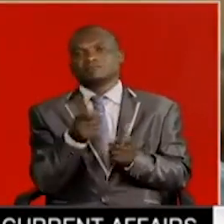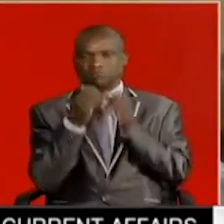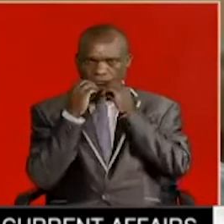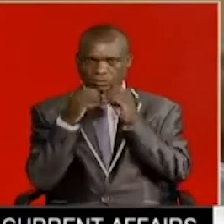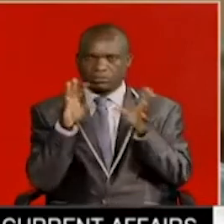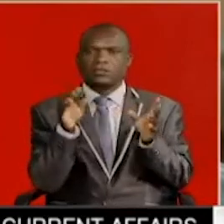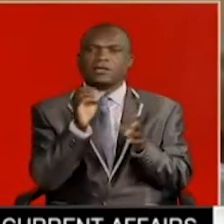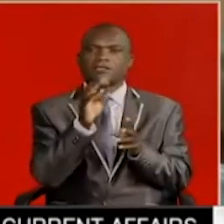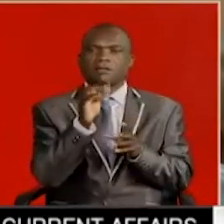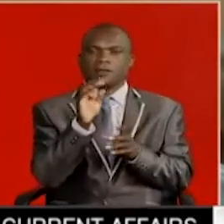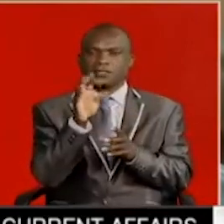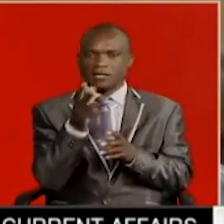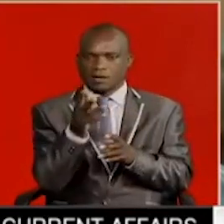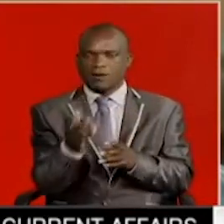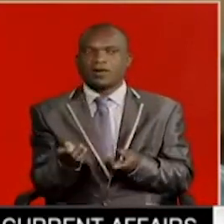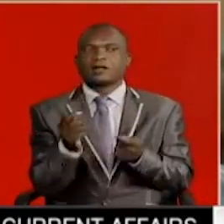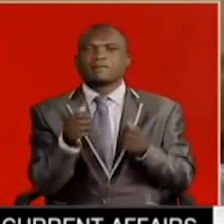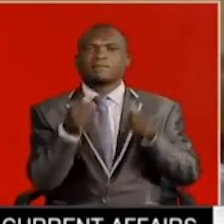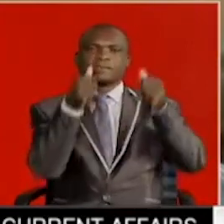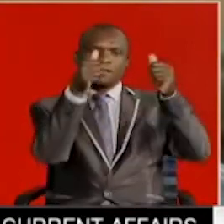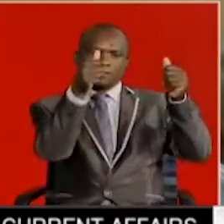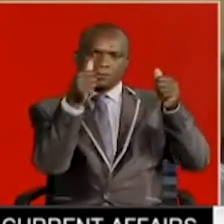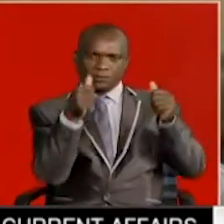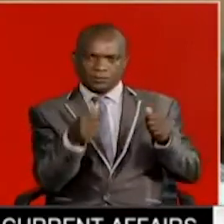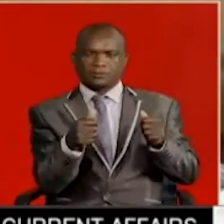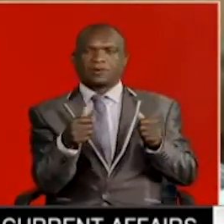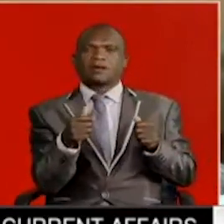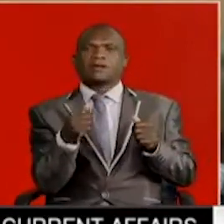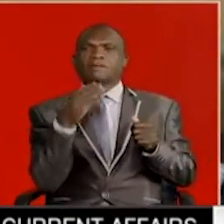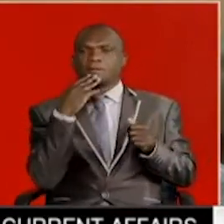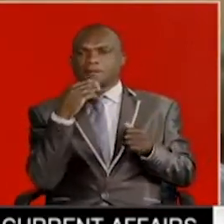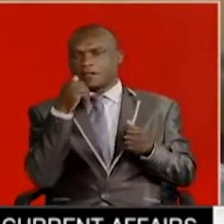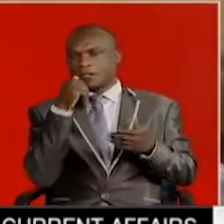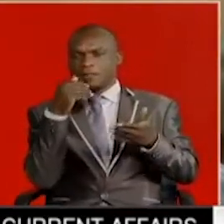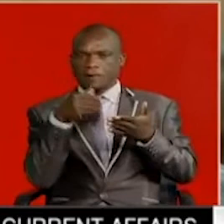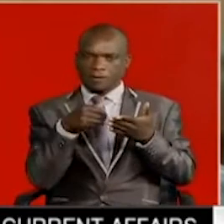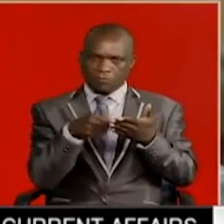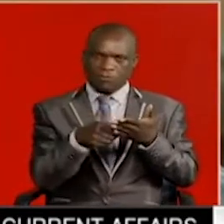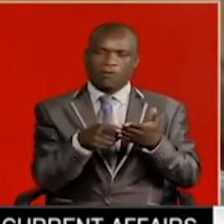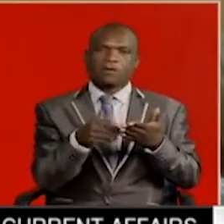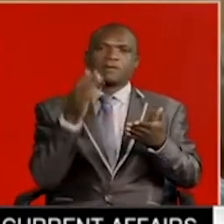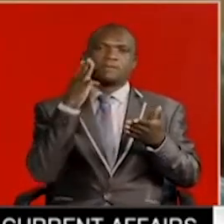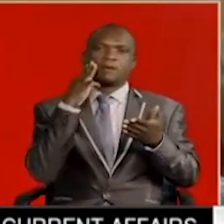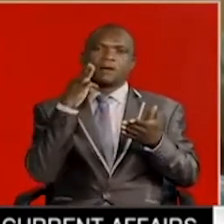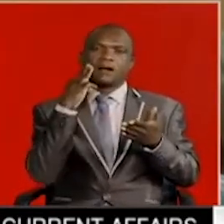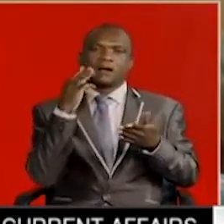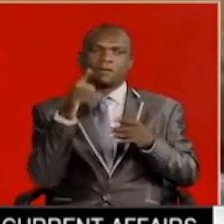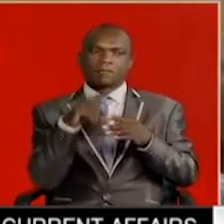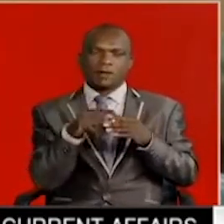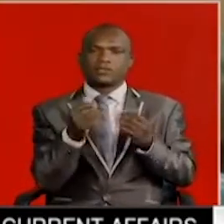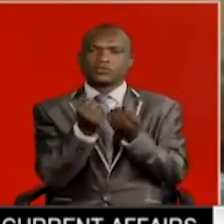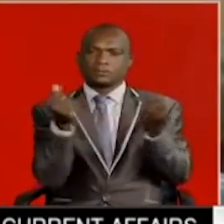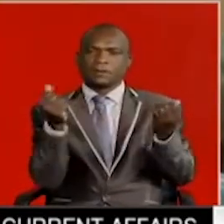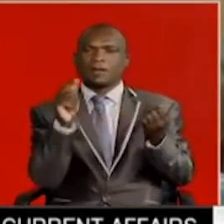Billboards, banners, posters, and board media.